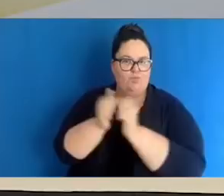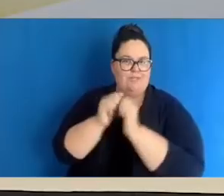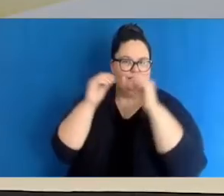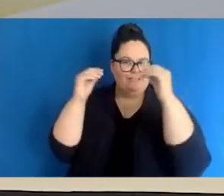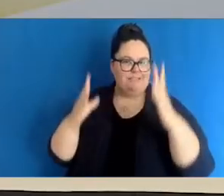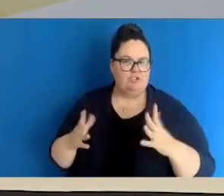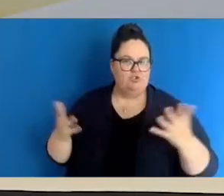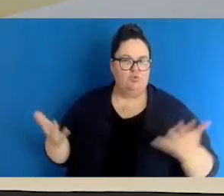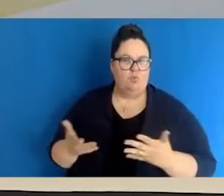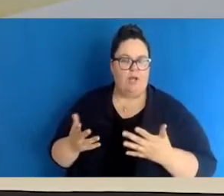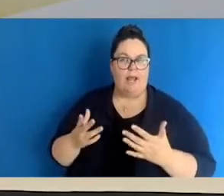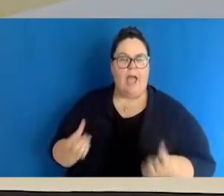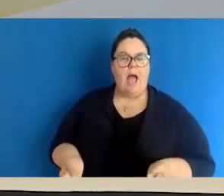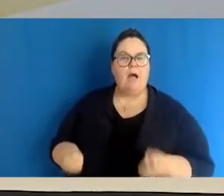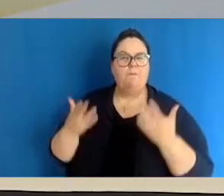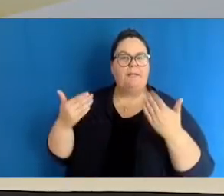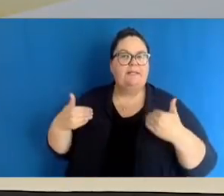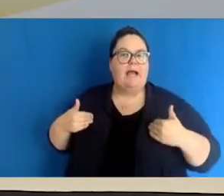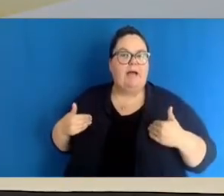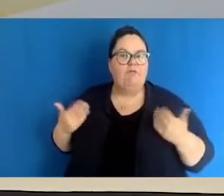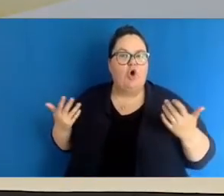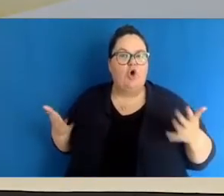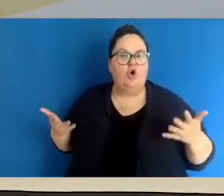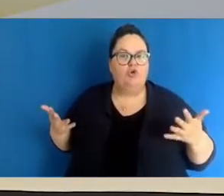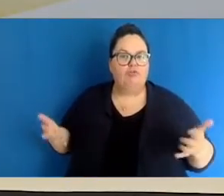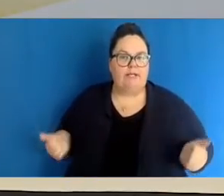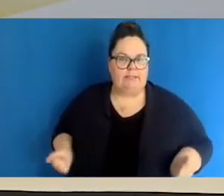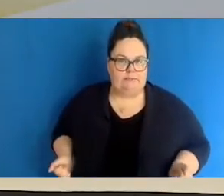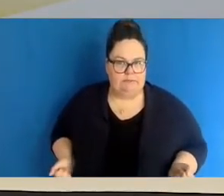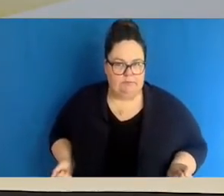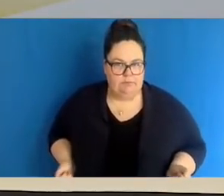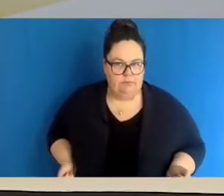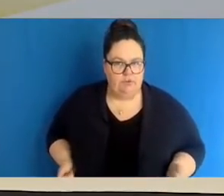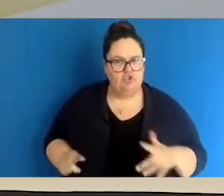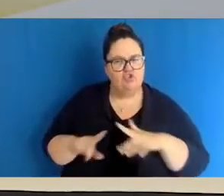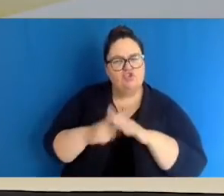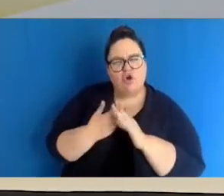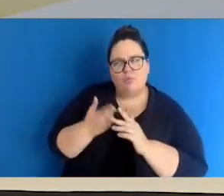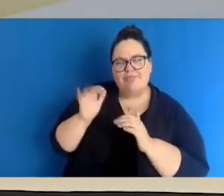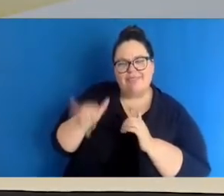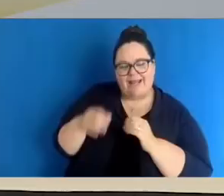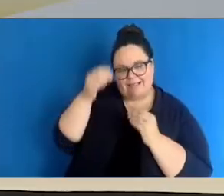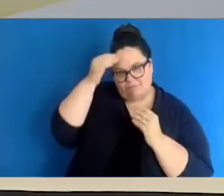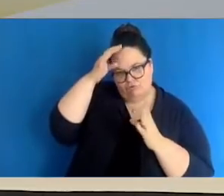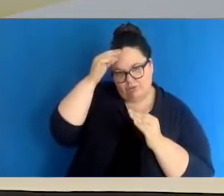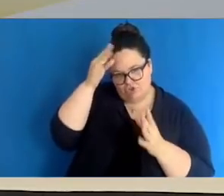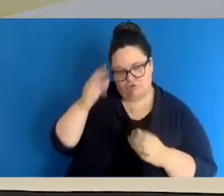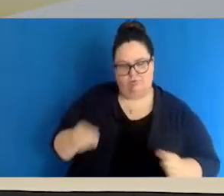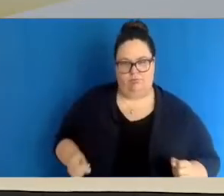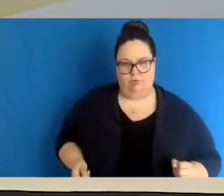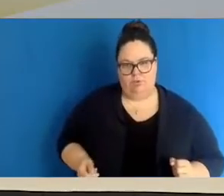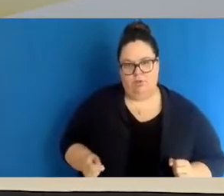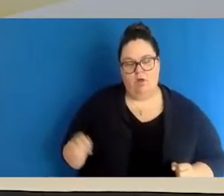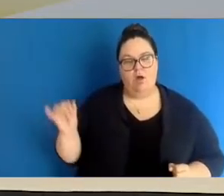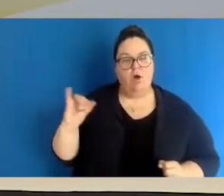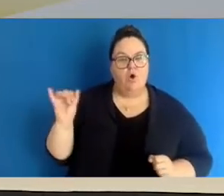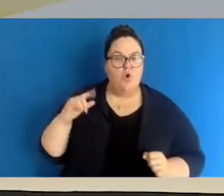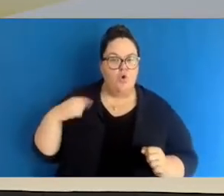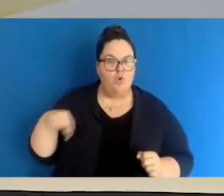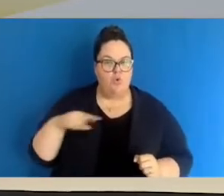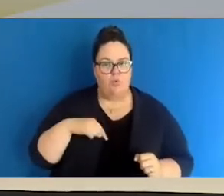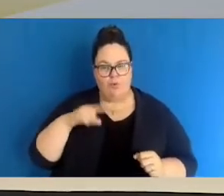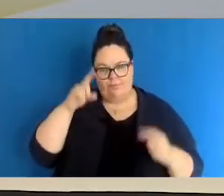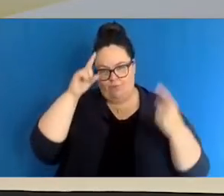think you need to start with what is it currently. We have also agreed, and part